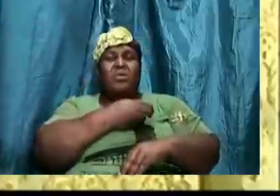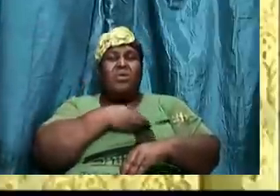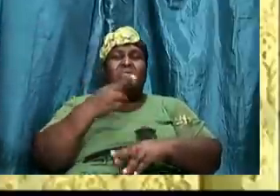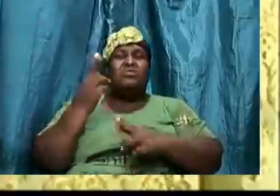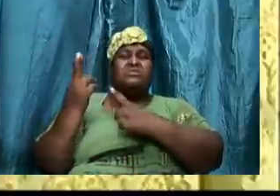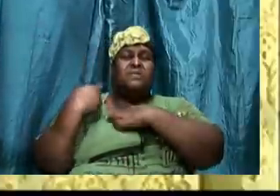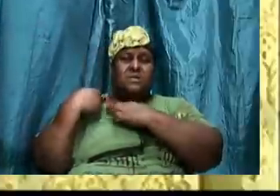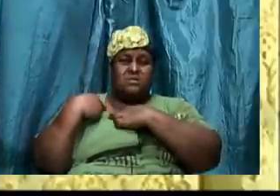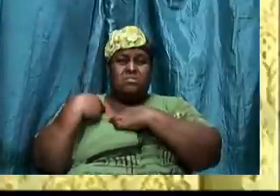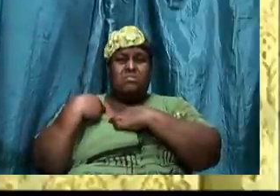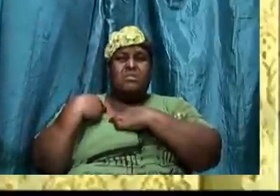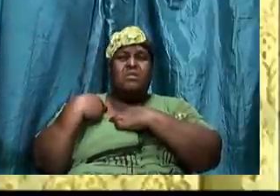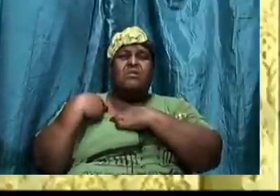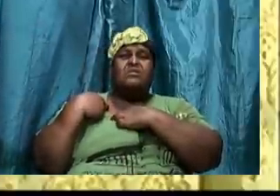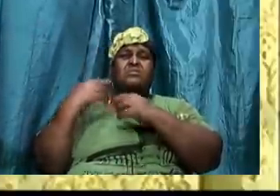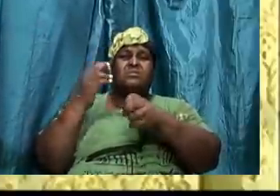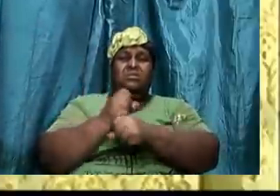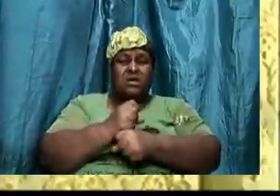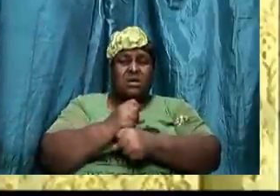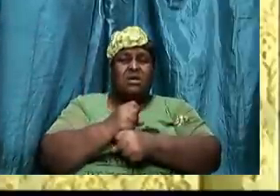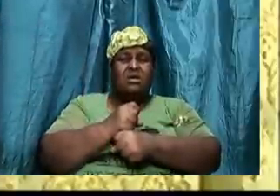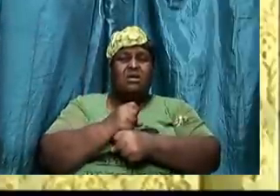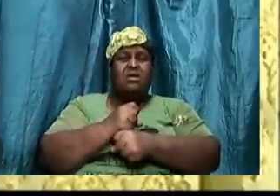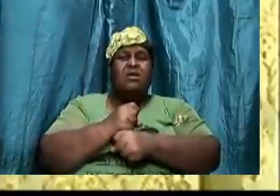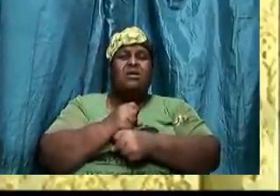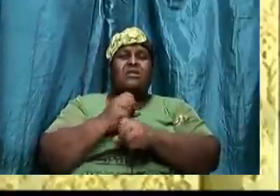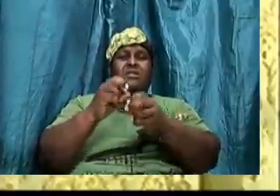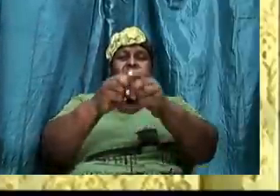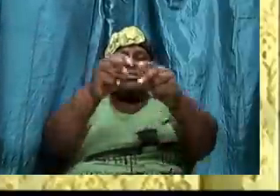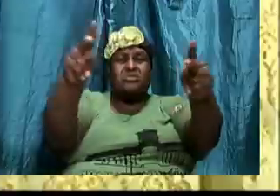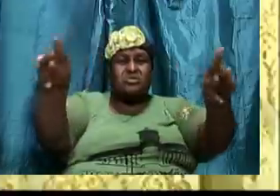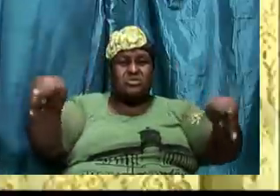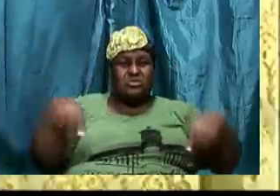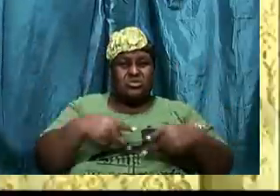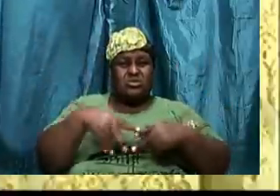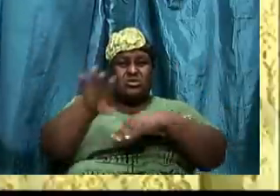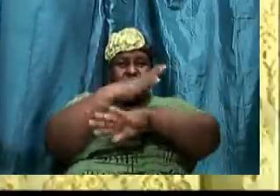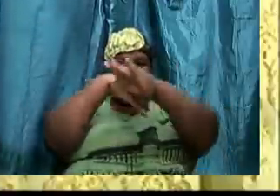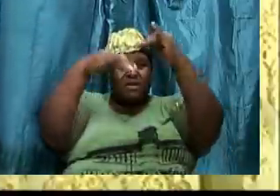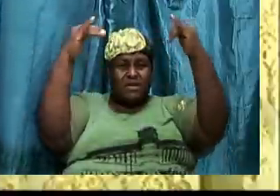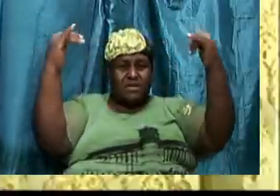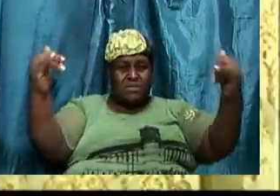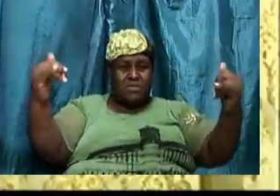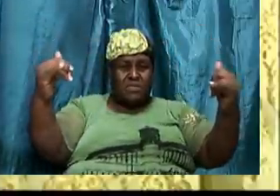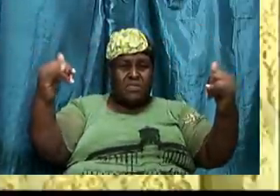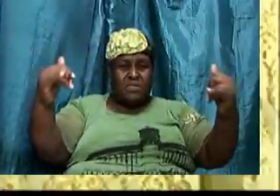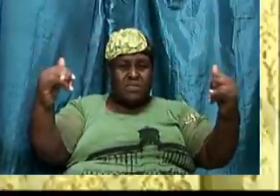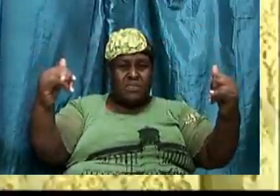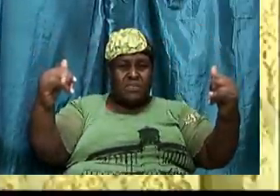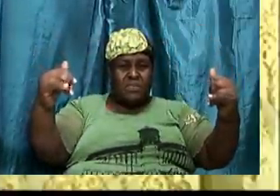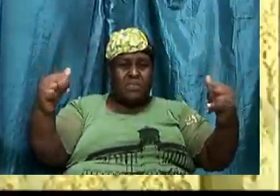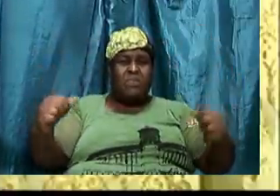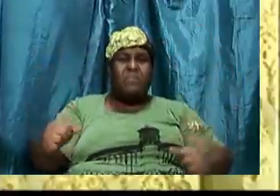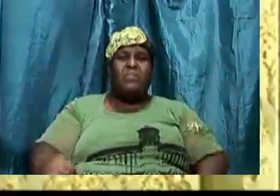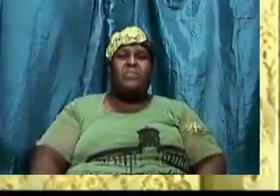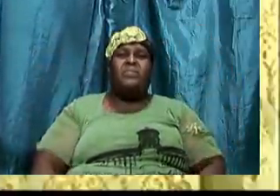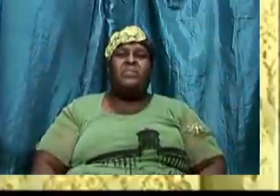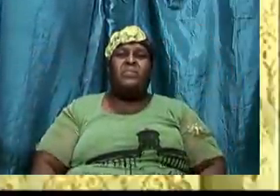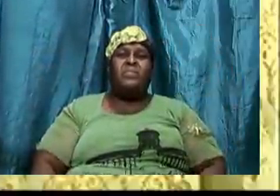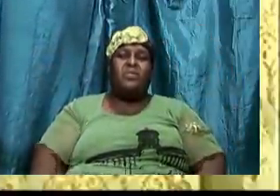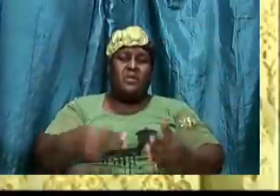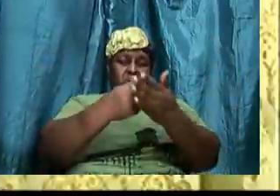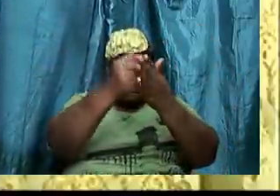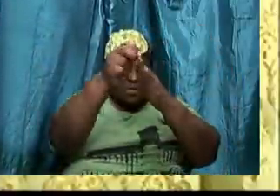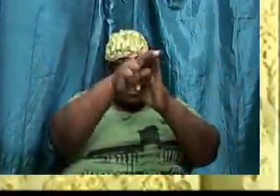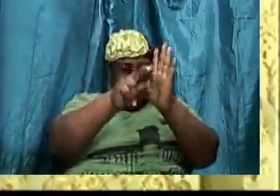the official position of heaven. What is the official position of heaven? It is